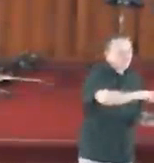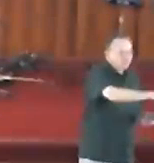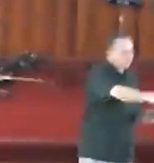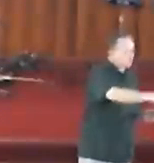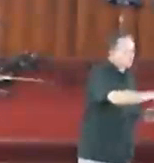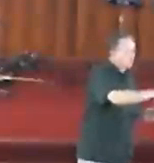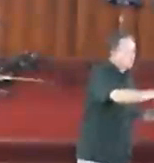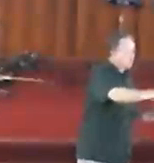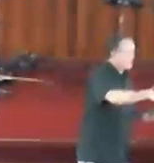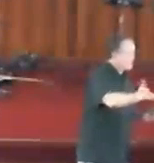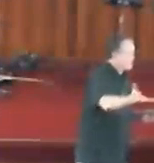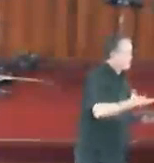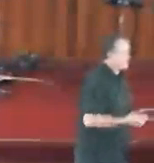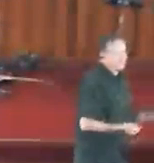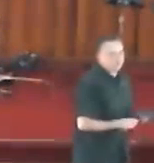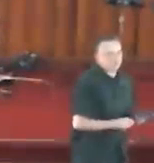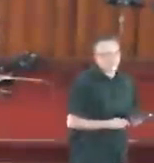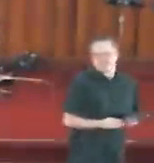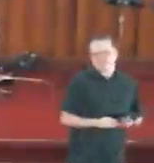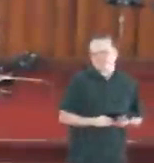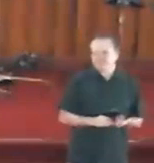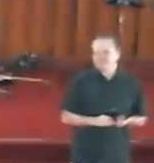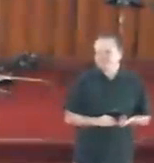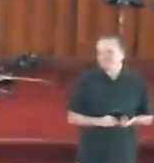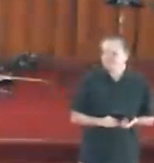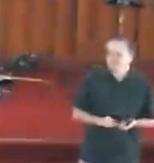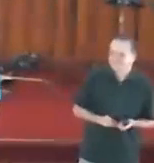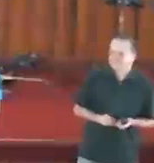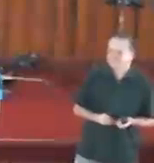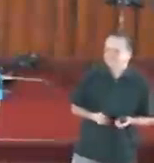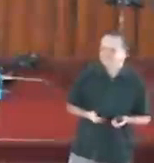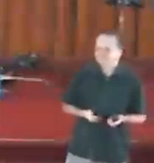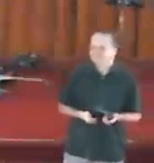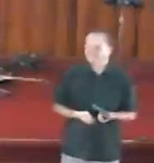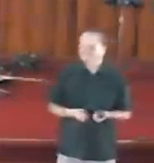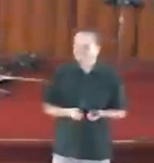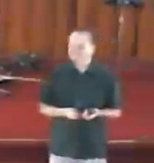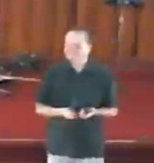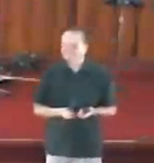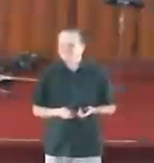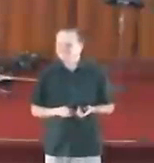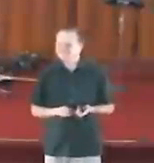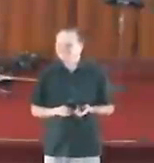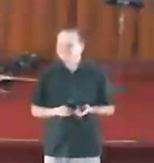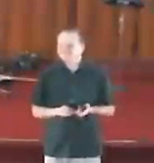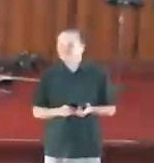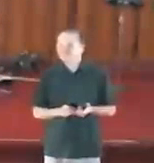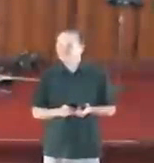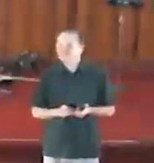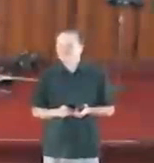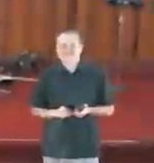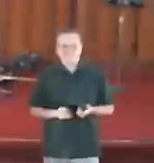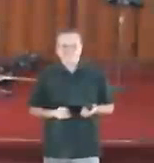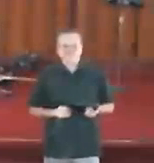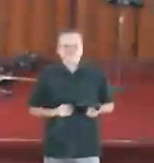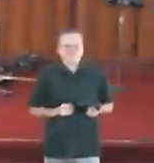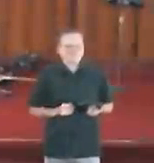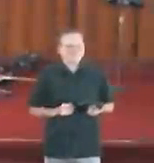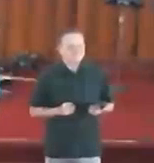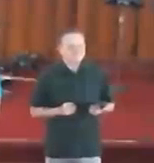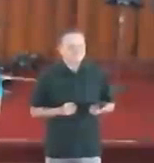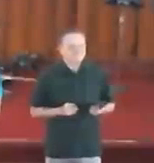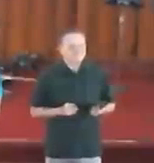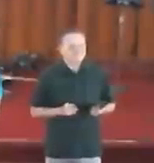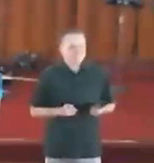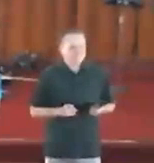quería ir porque Pablo era perseguidor de la iglesia. When God told Ananias to go pray for Paul, Ananias said, no, I can't